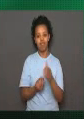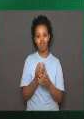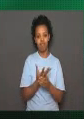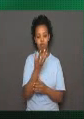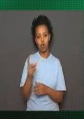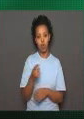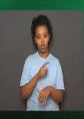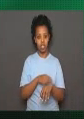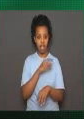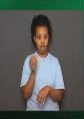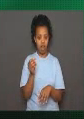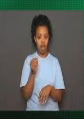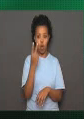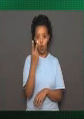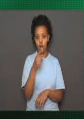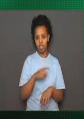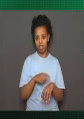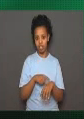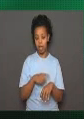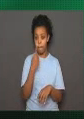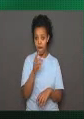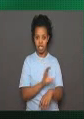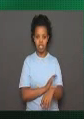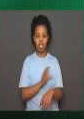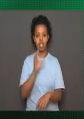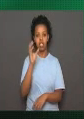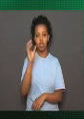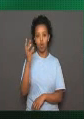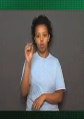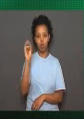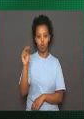are displayed twice on a single chromosome.